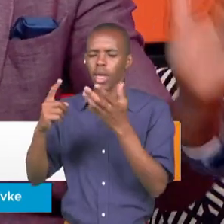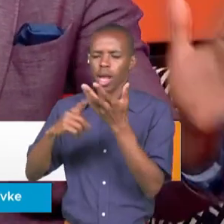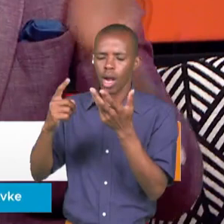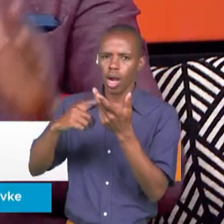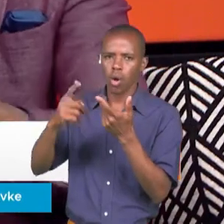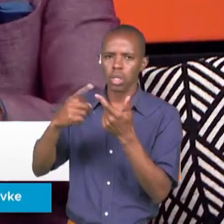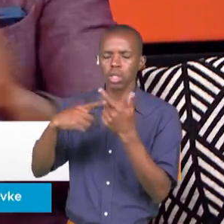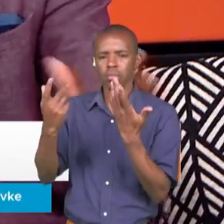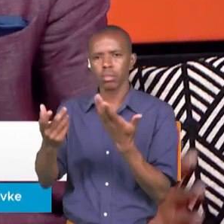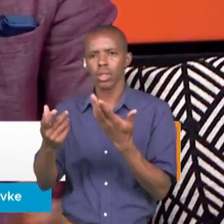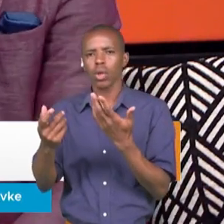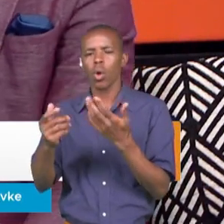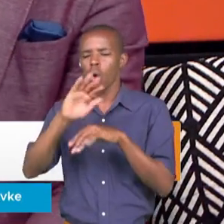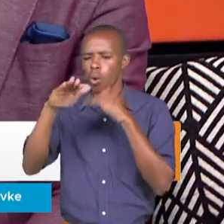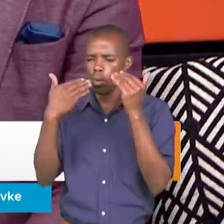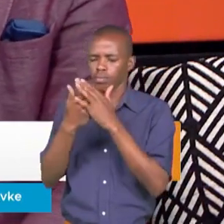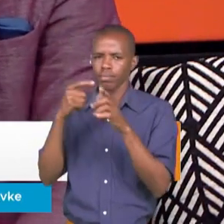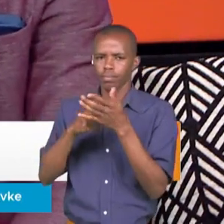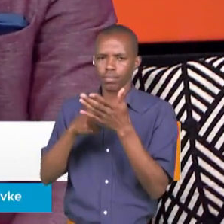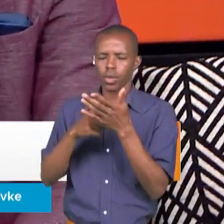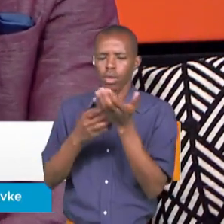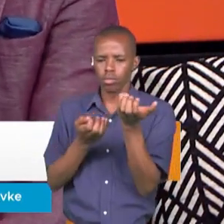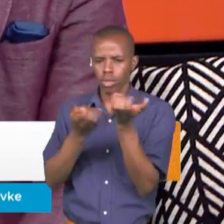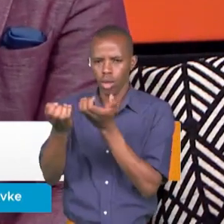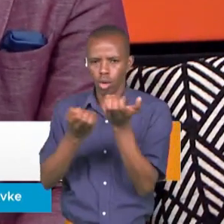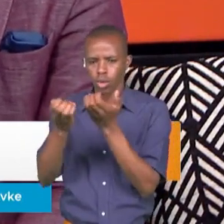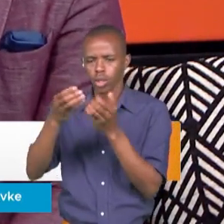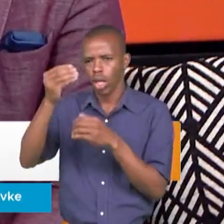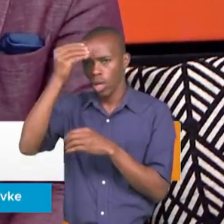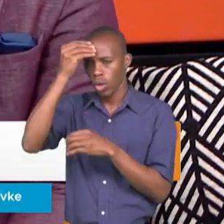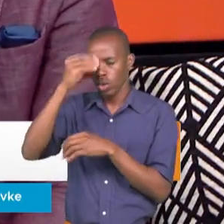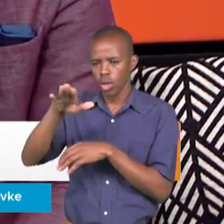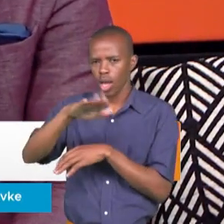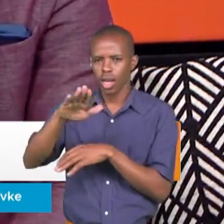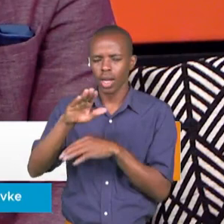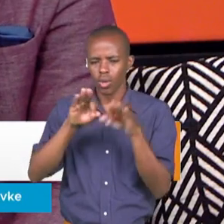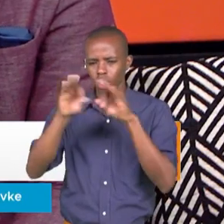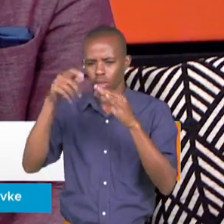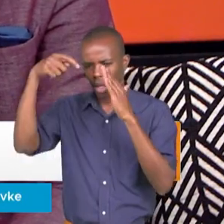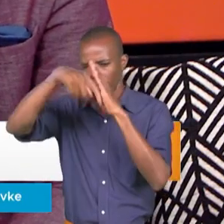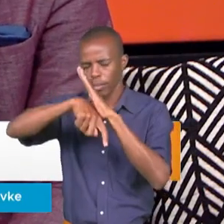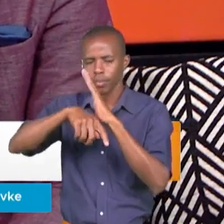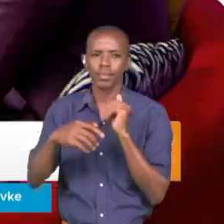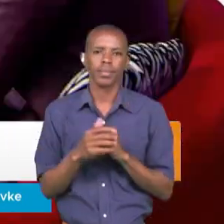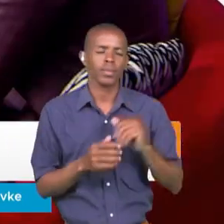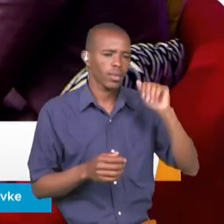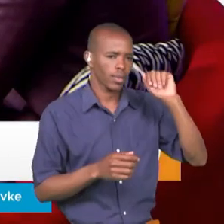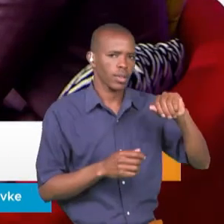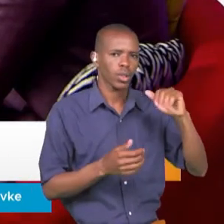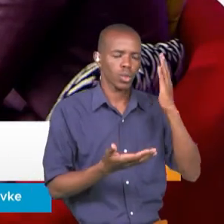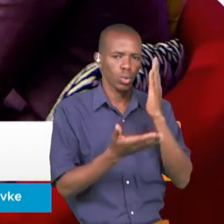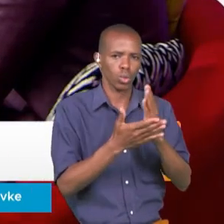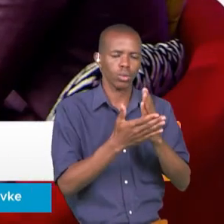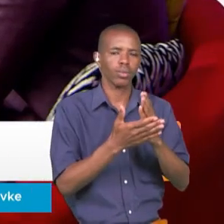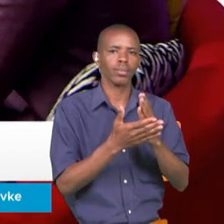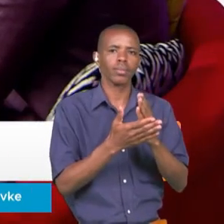specific examiner, all those things. Look at the commercialization of this education sector. Tell us more about this. Yeah. Indeed, it